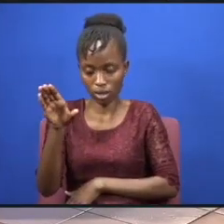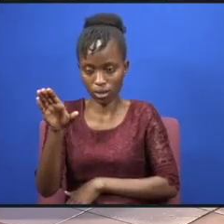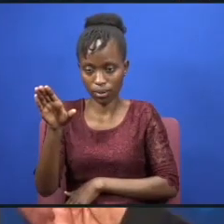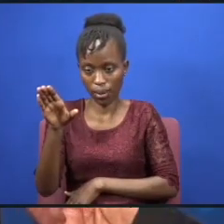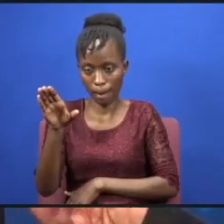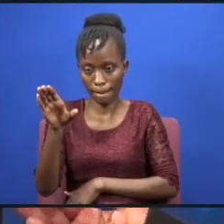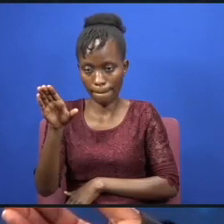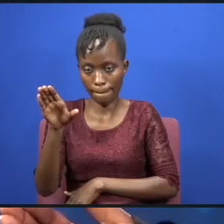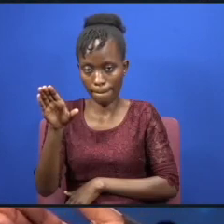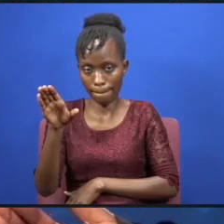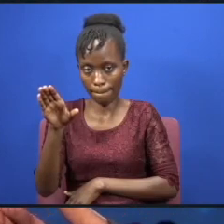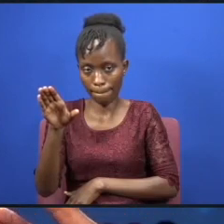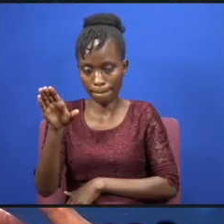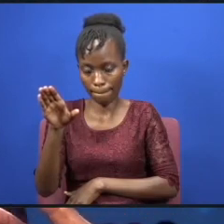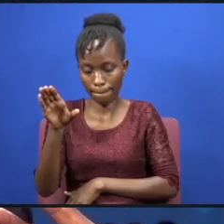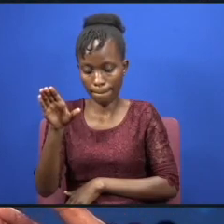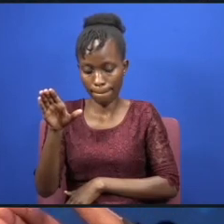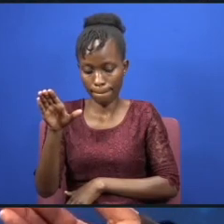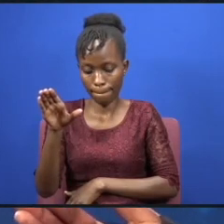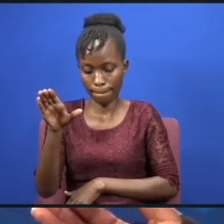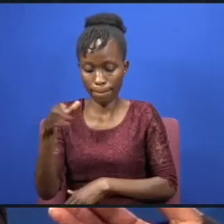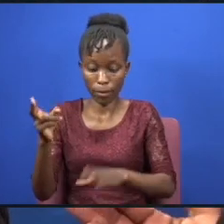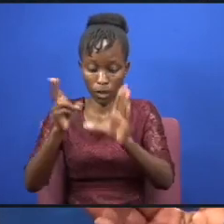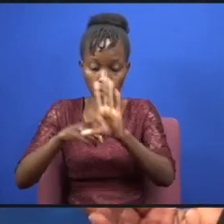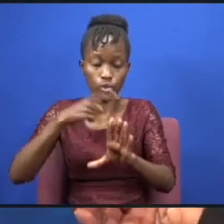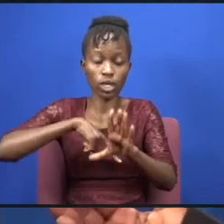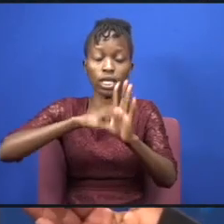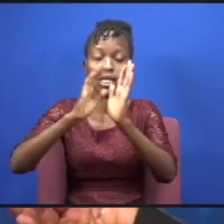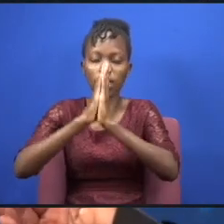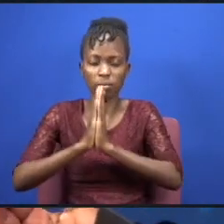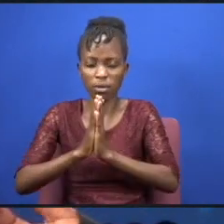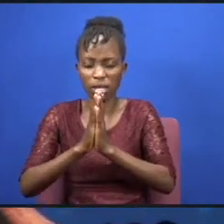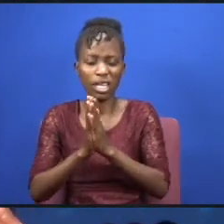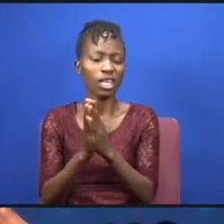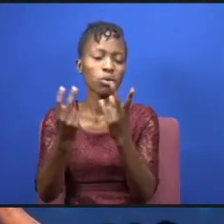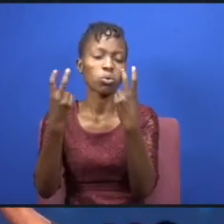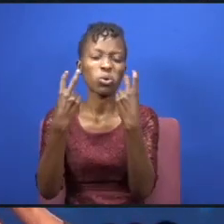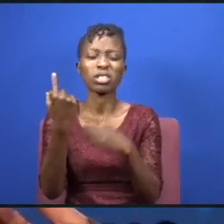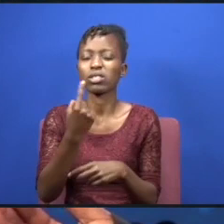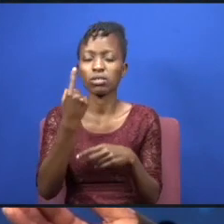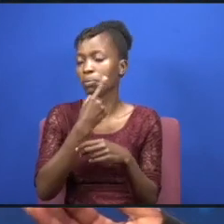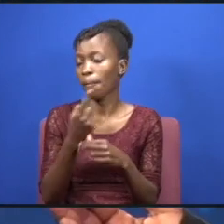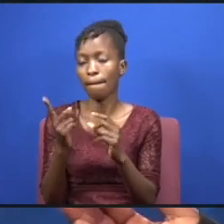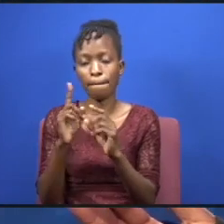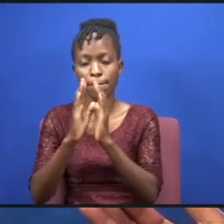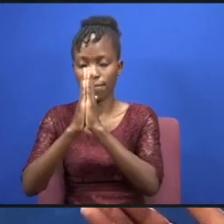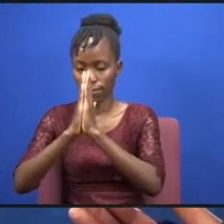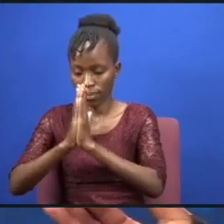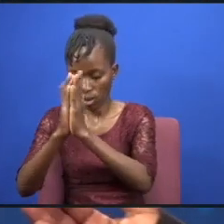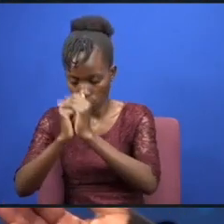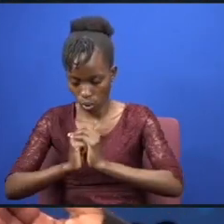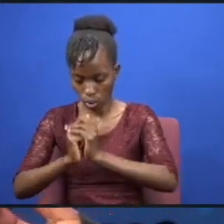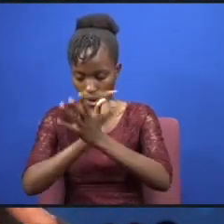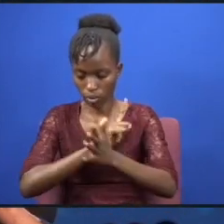the comfort of your home, wherever you're at, Jesus, join us. Lord, do not just be a spectator. Take part in this. Worship the Lord